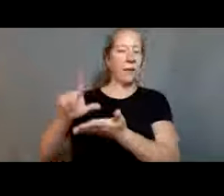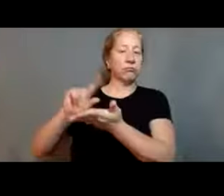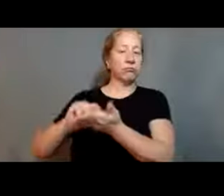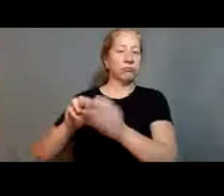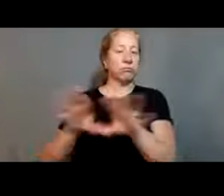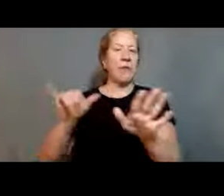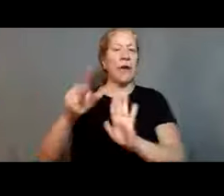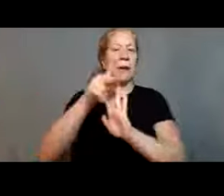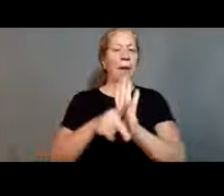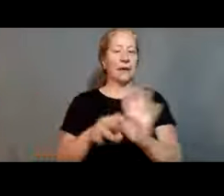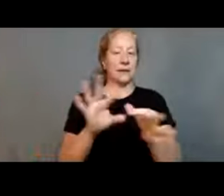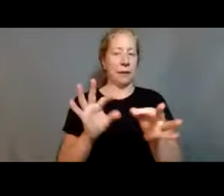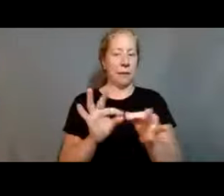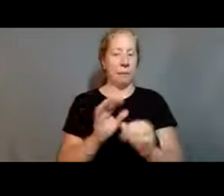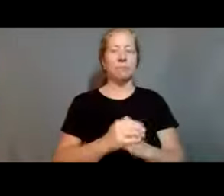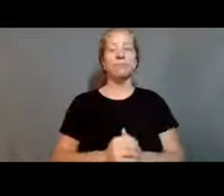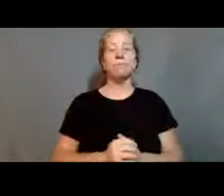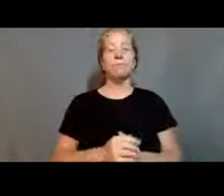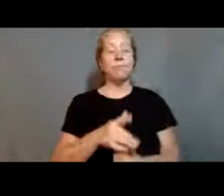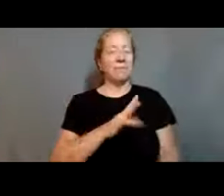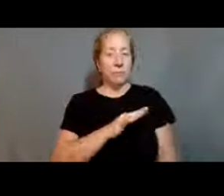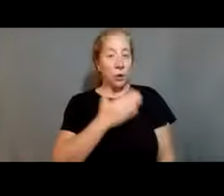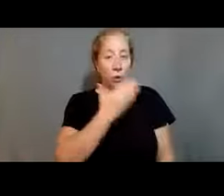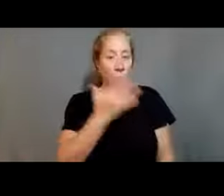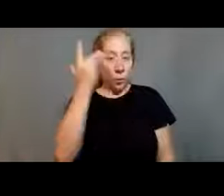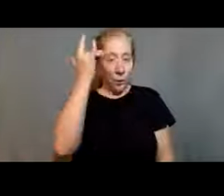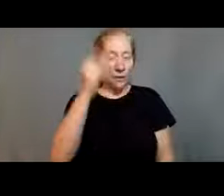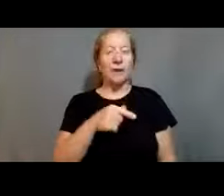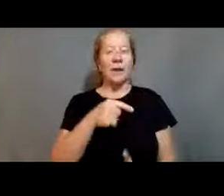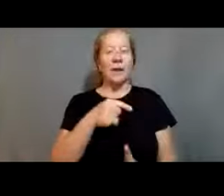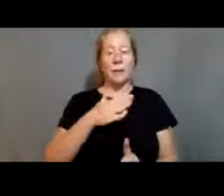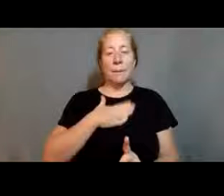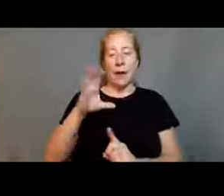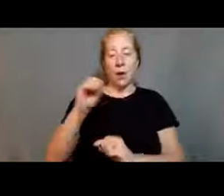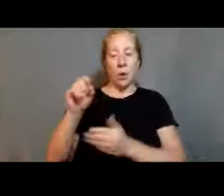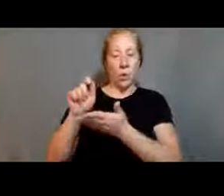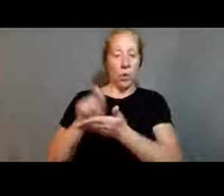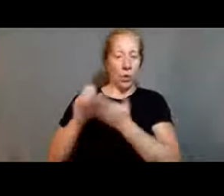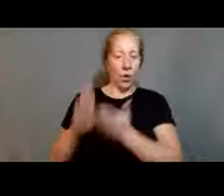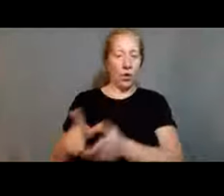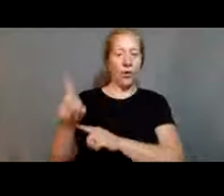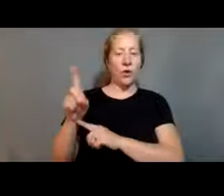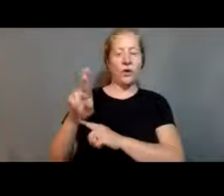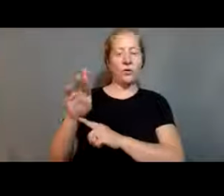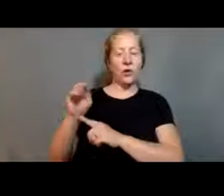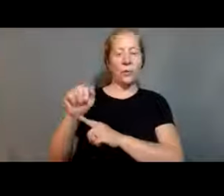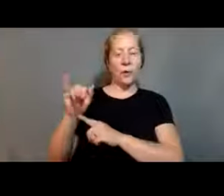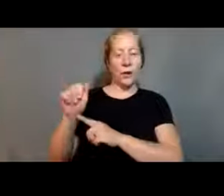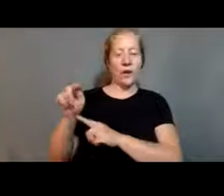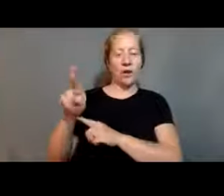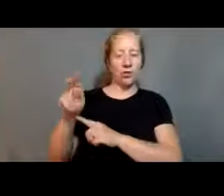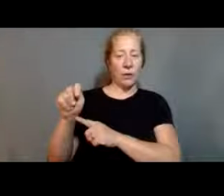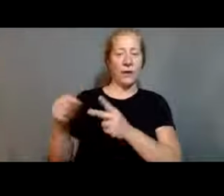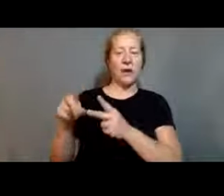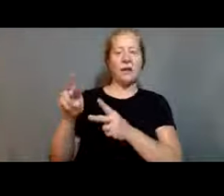this policy statement is that we took my co-authors, the lead authors, Dr. Maria Trent and Dr. Daniel